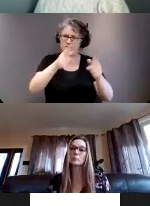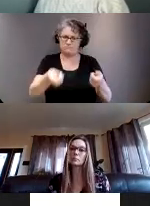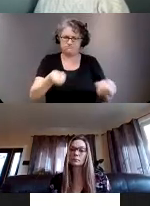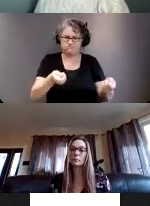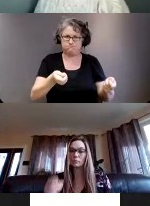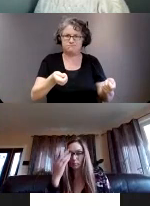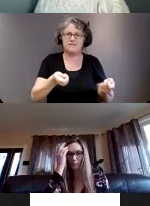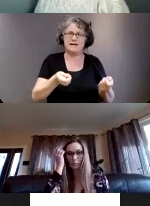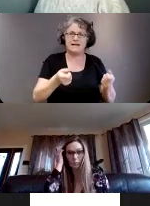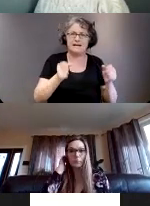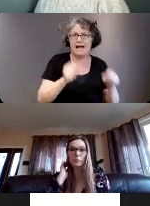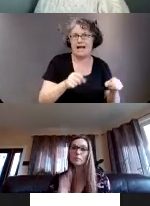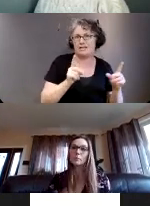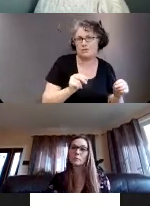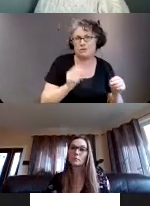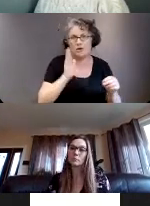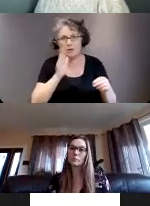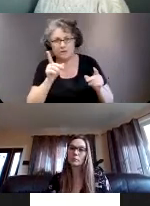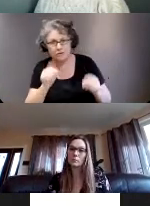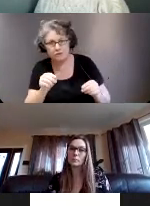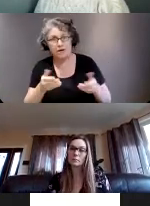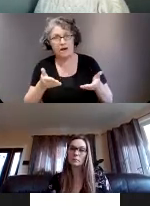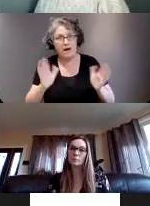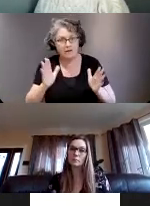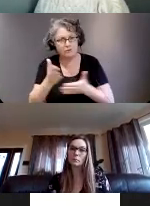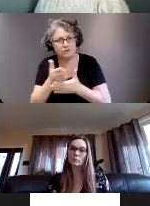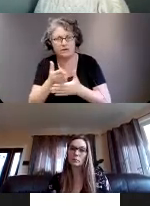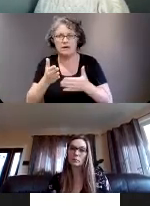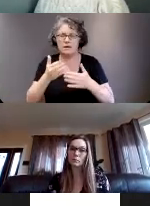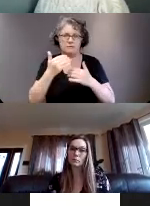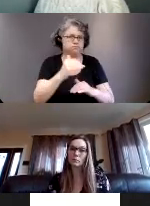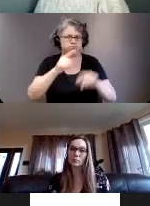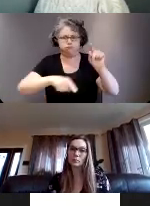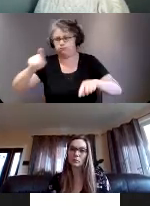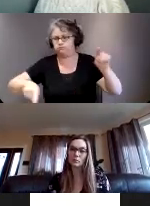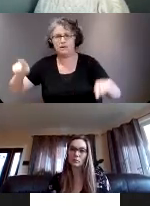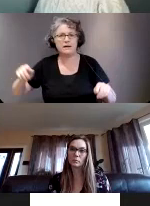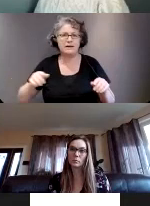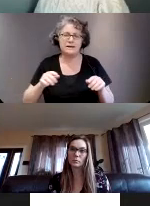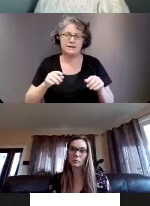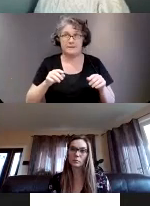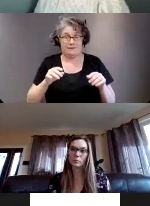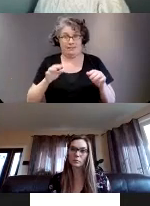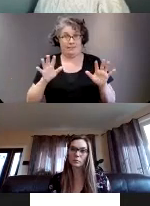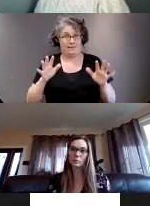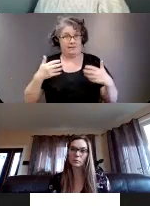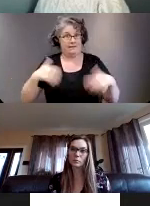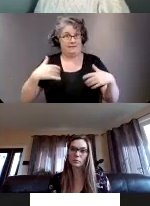certain situations are mandated to share. And that becomes, the differences there become very,